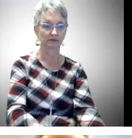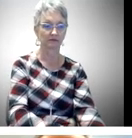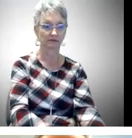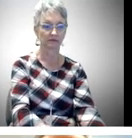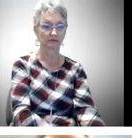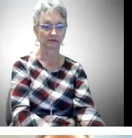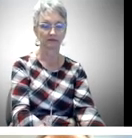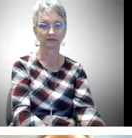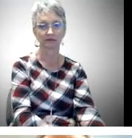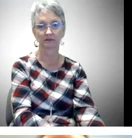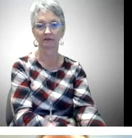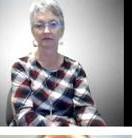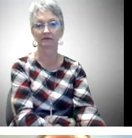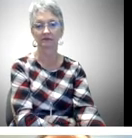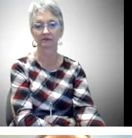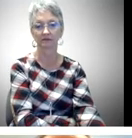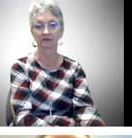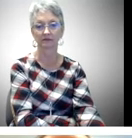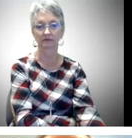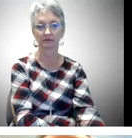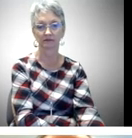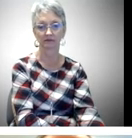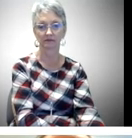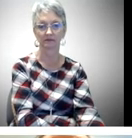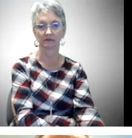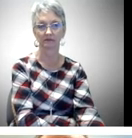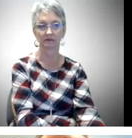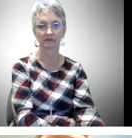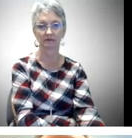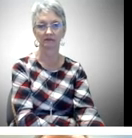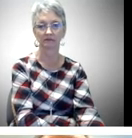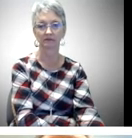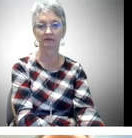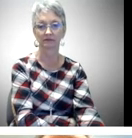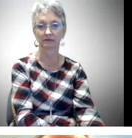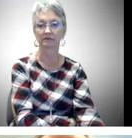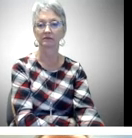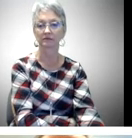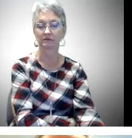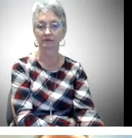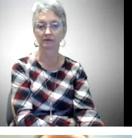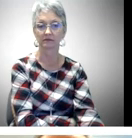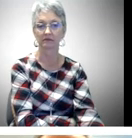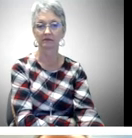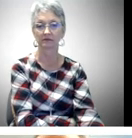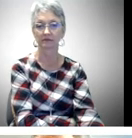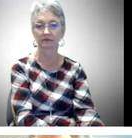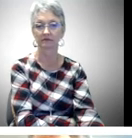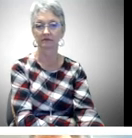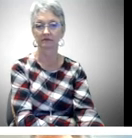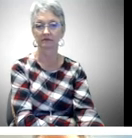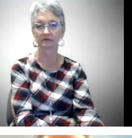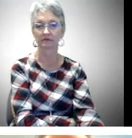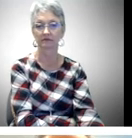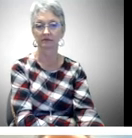in the form, it talks about reporting abuse, that if anyone gets a supported decision-making agreement and